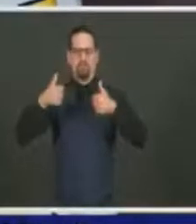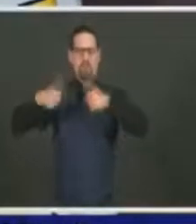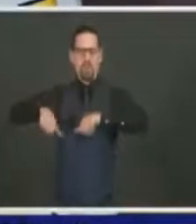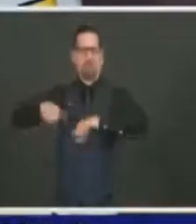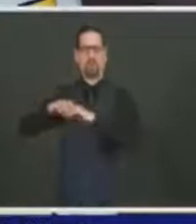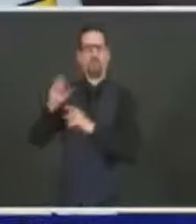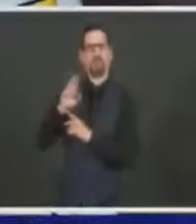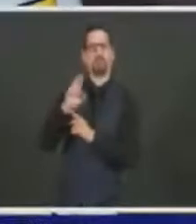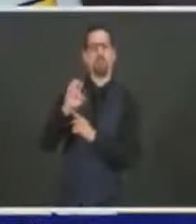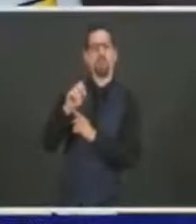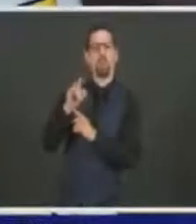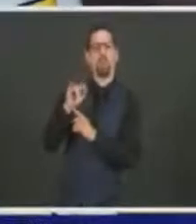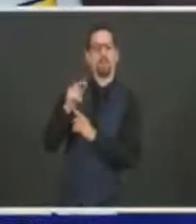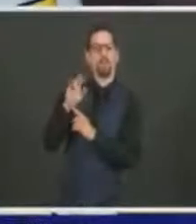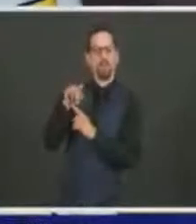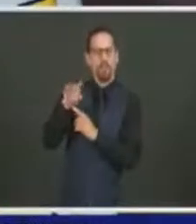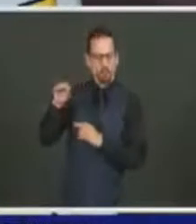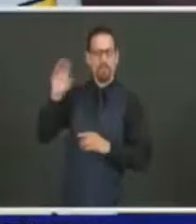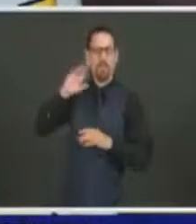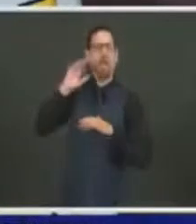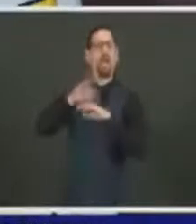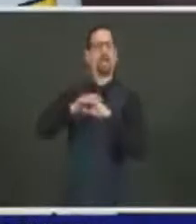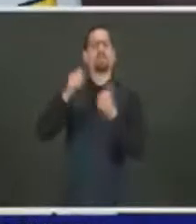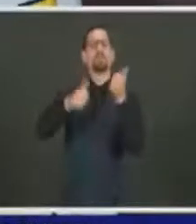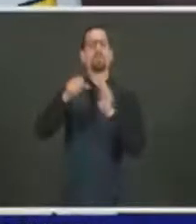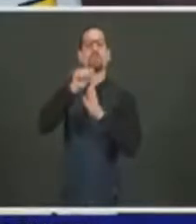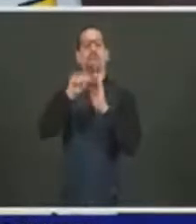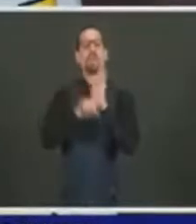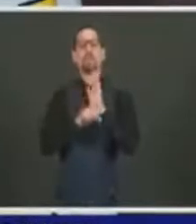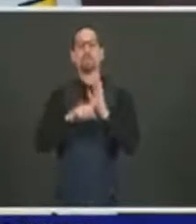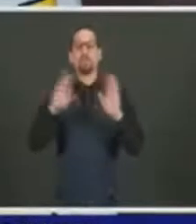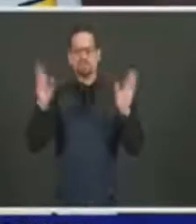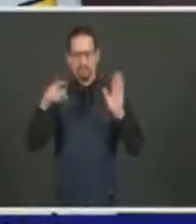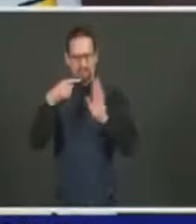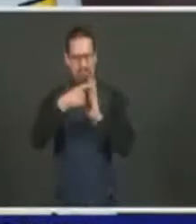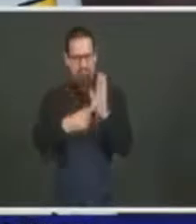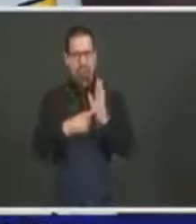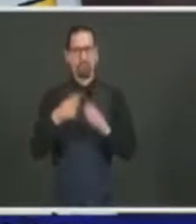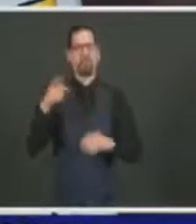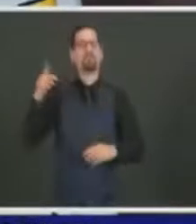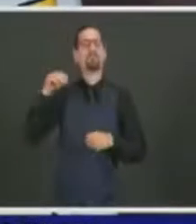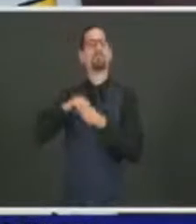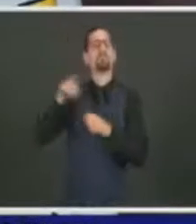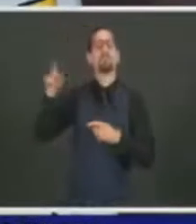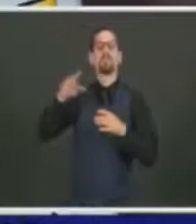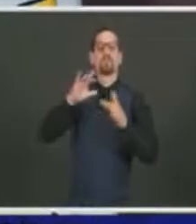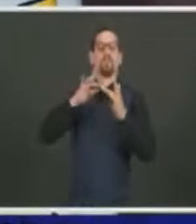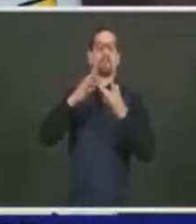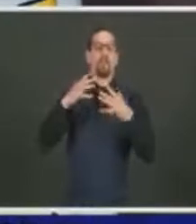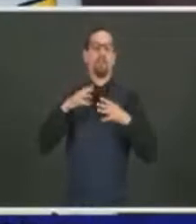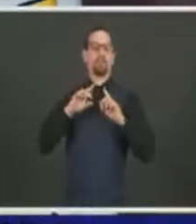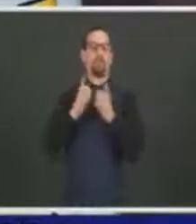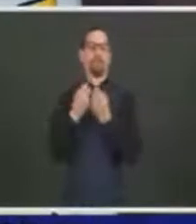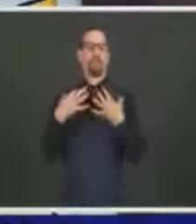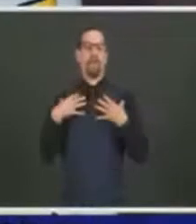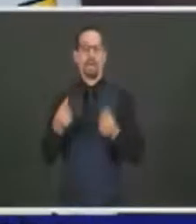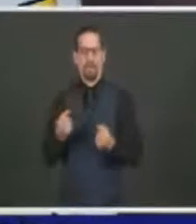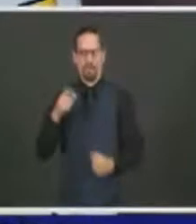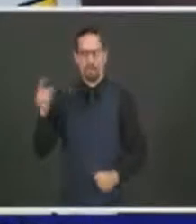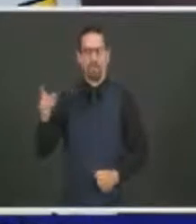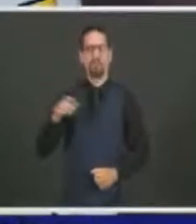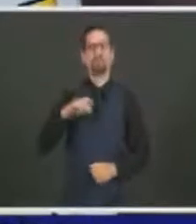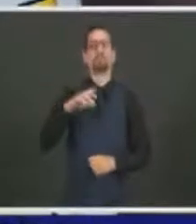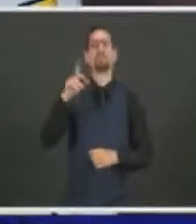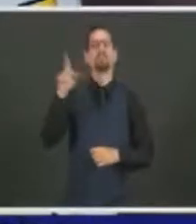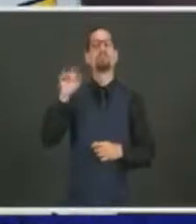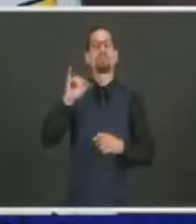of states will be published today on the Department of Health website and will be updated weekly. So the CDC and Johns Hopkins have